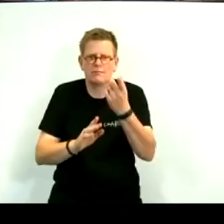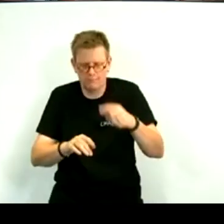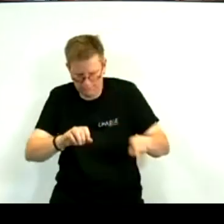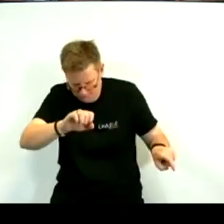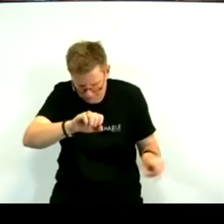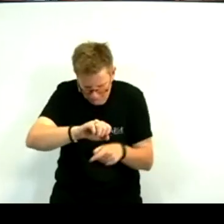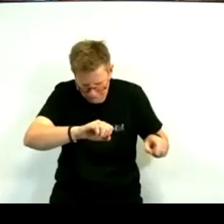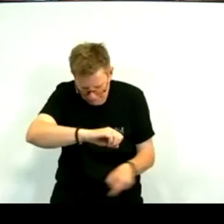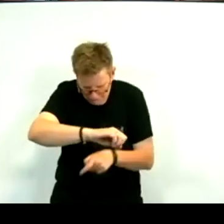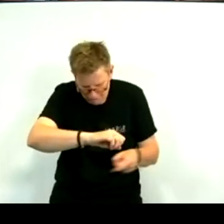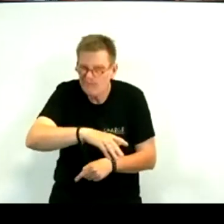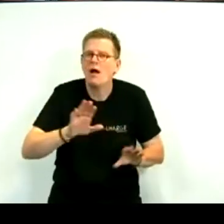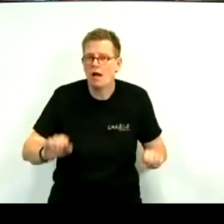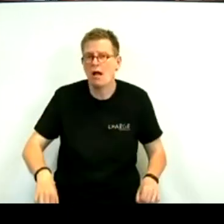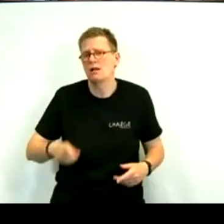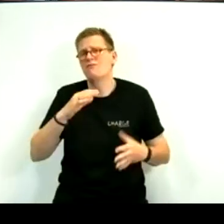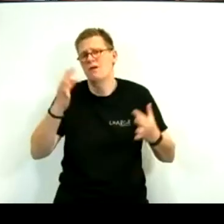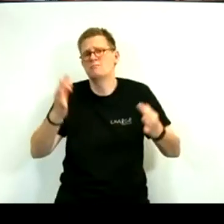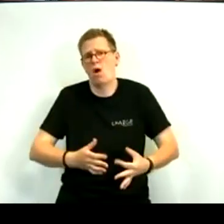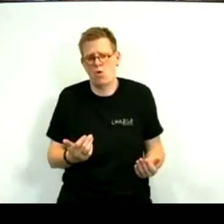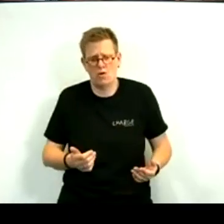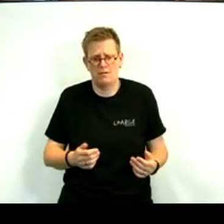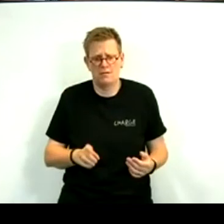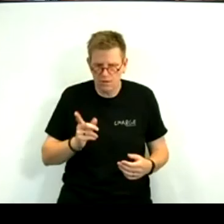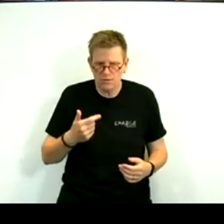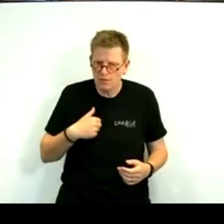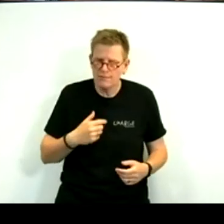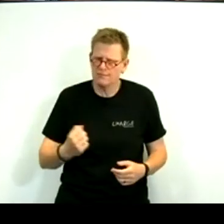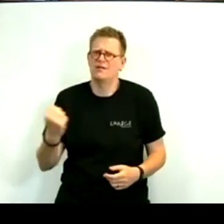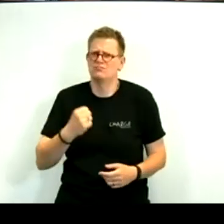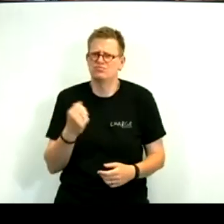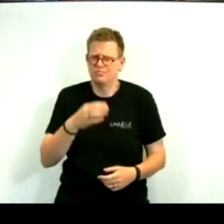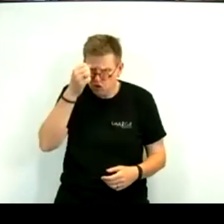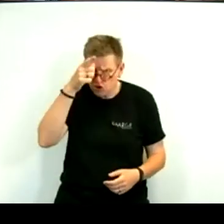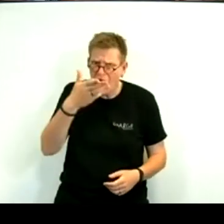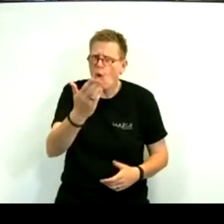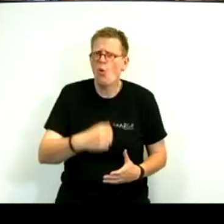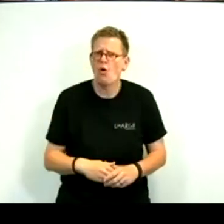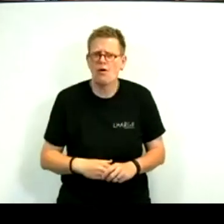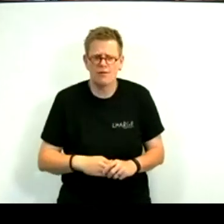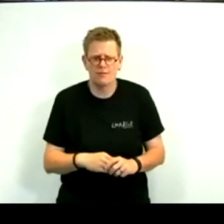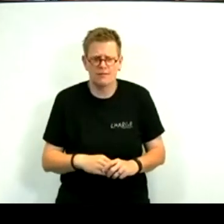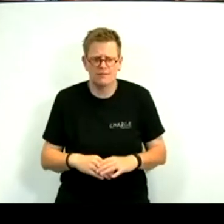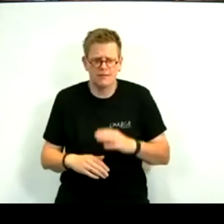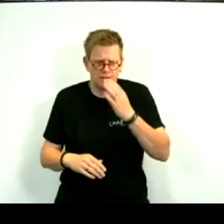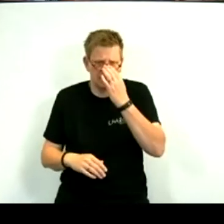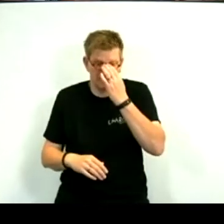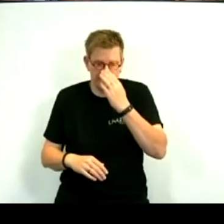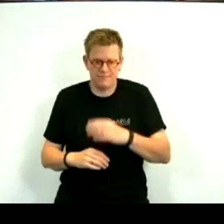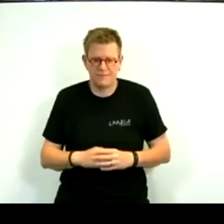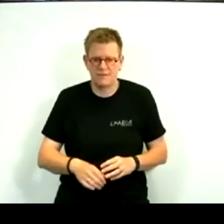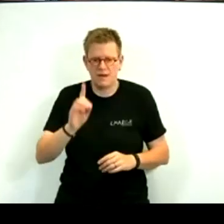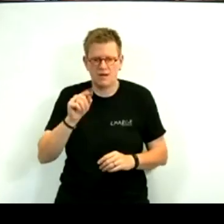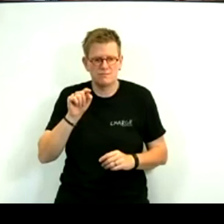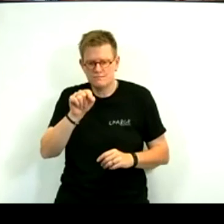you see how cleverly he's taken away all the difficulty of controlling his body and keeping his head